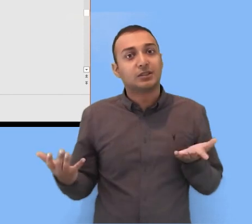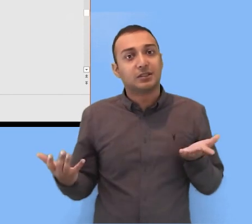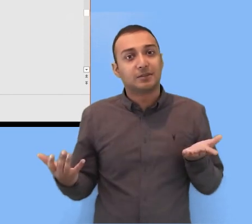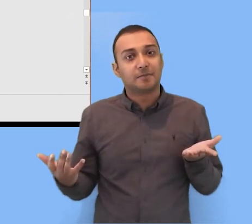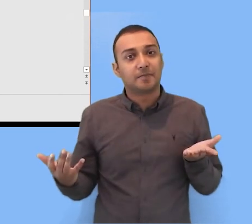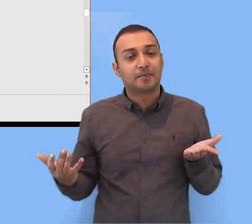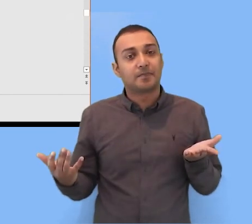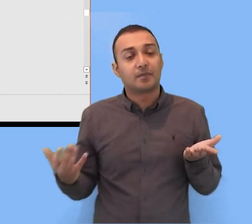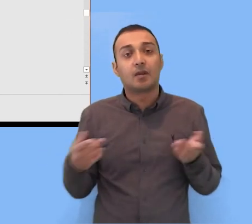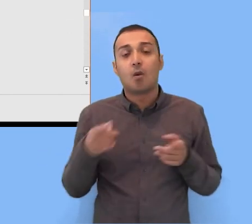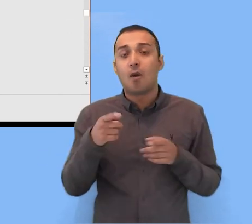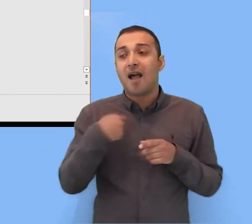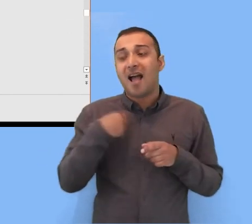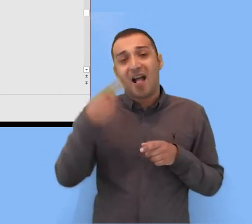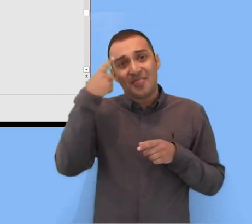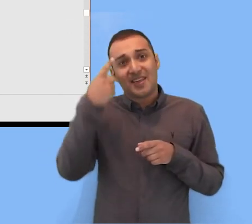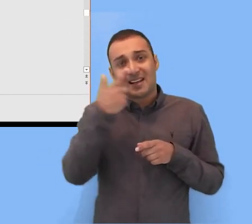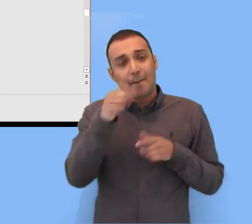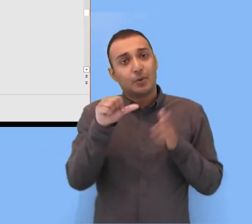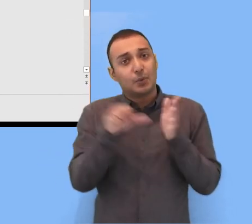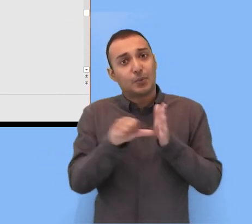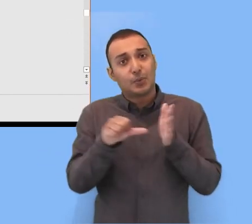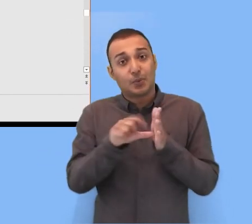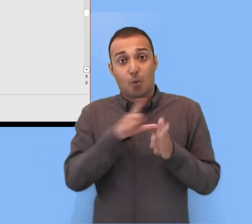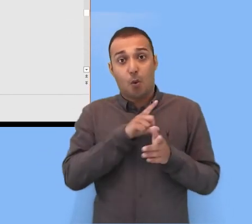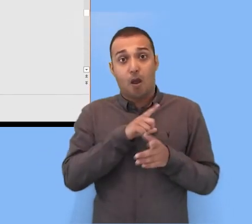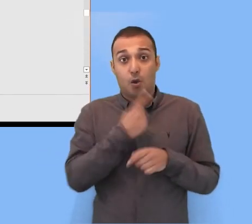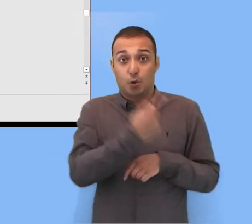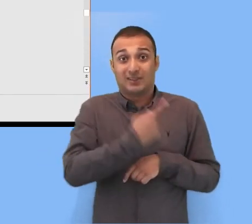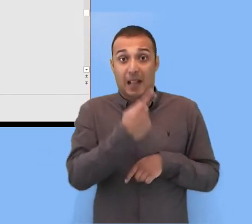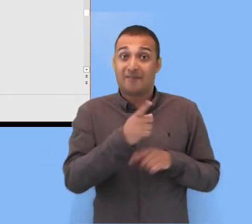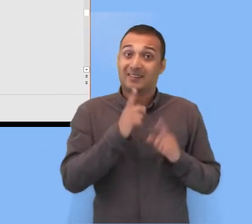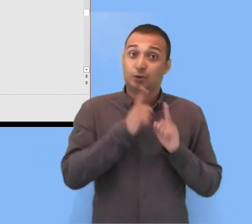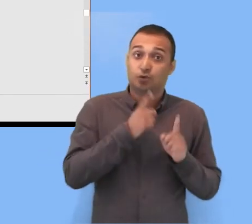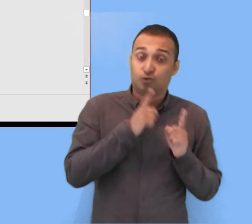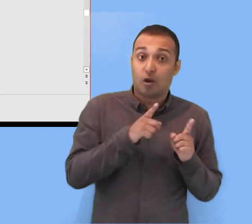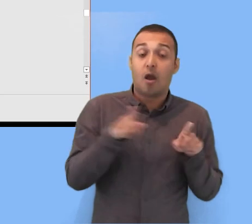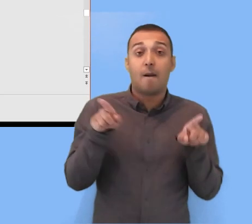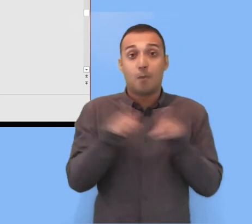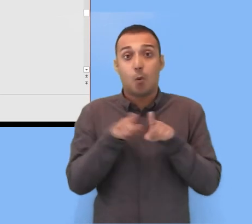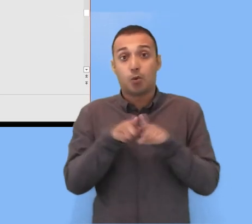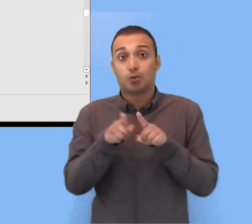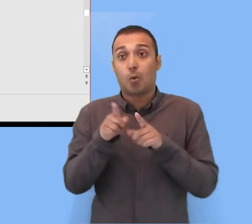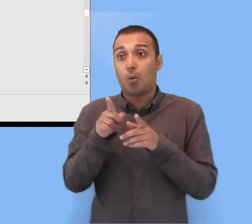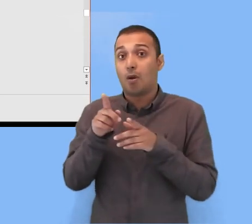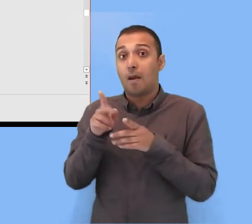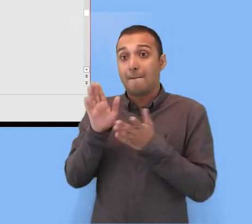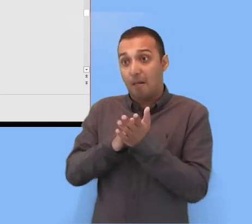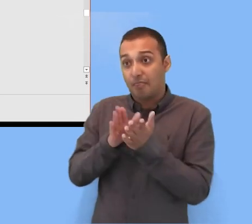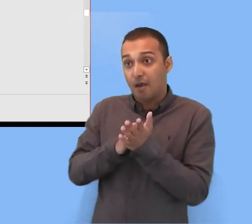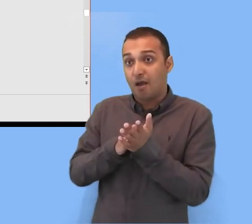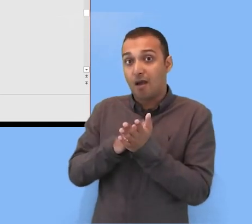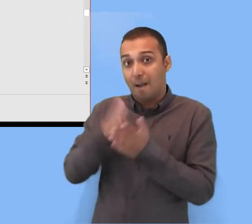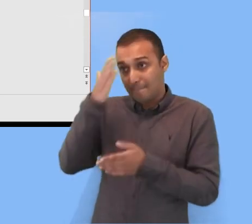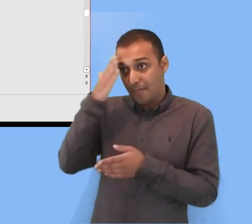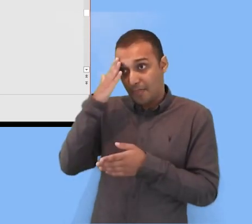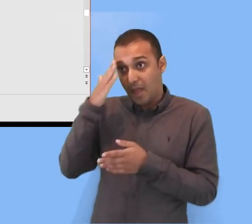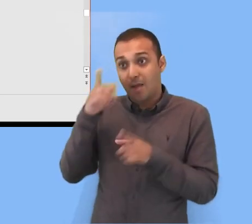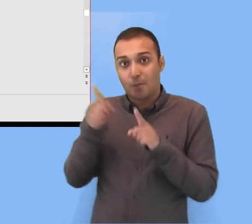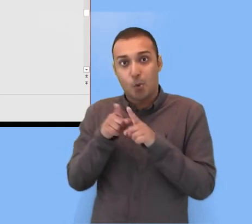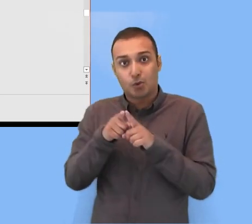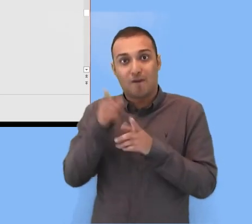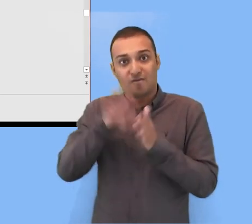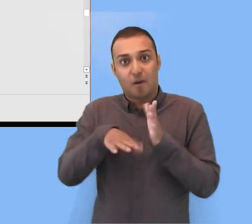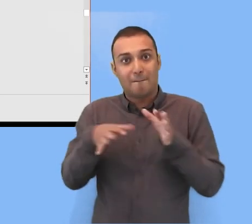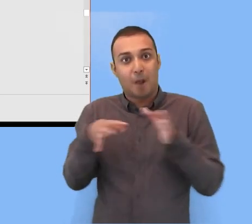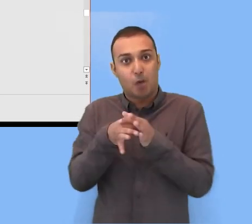difficult position where you're an educator, but you're a parent, you're a minority parent, you know, there's a lot of things going on. She actually just sighed and said,